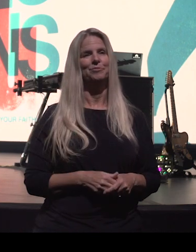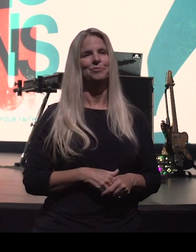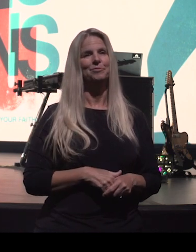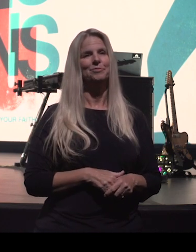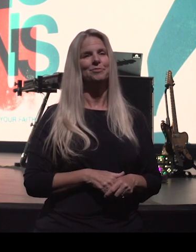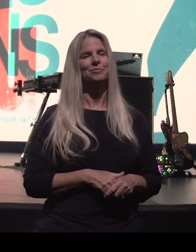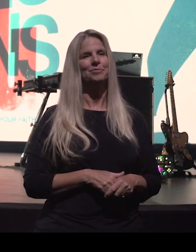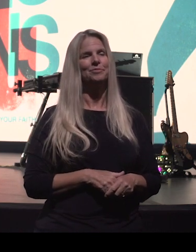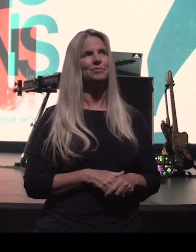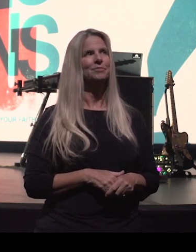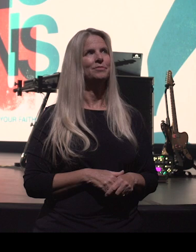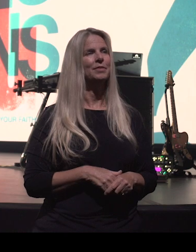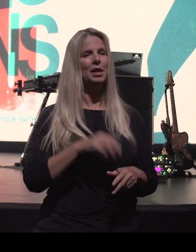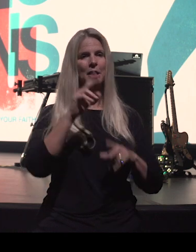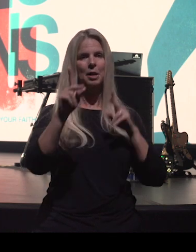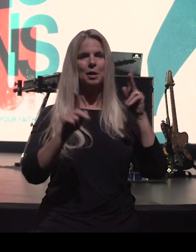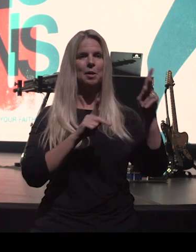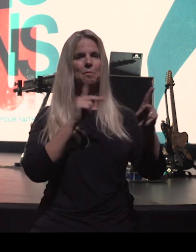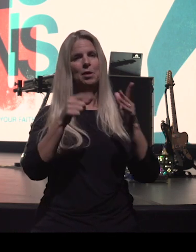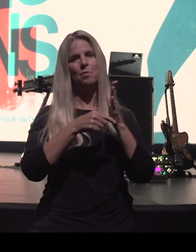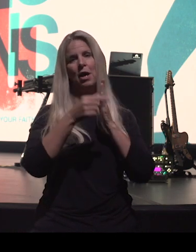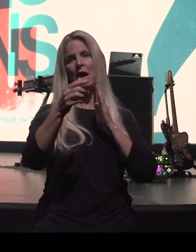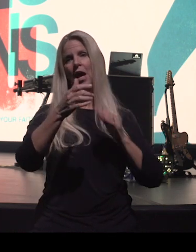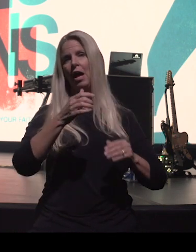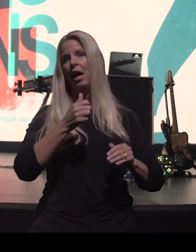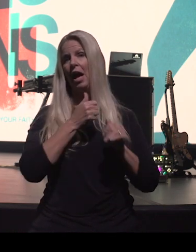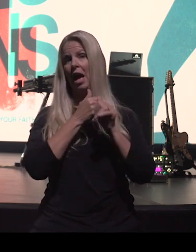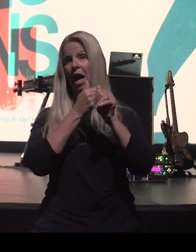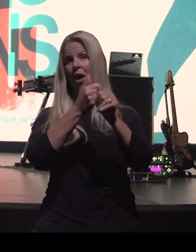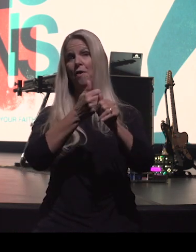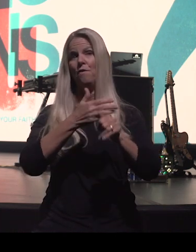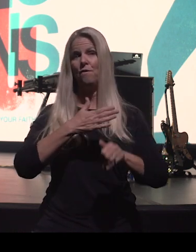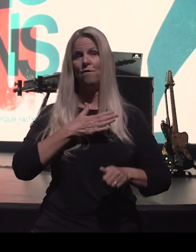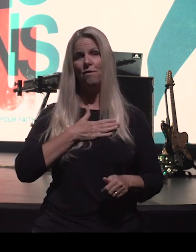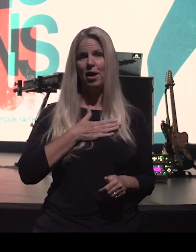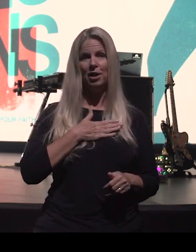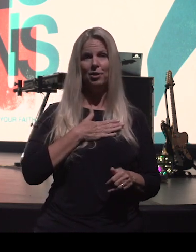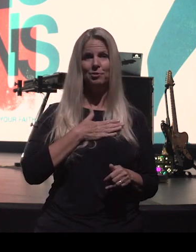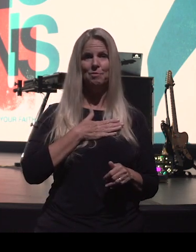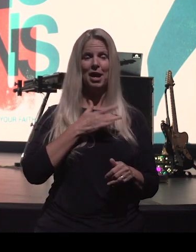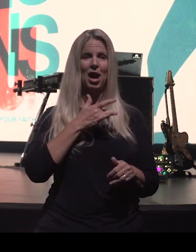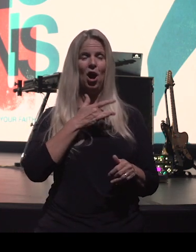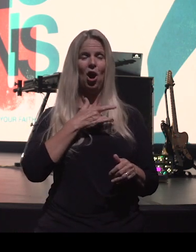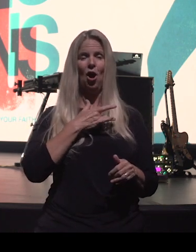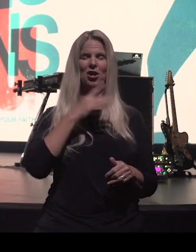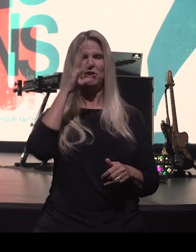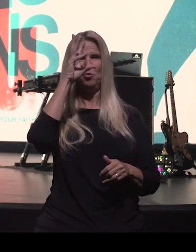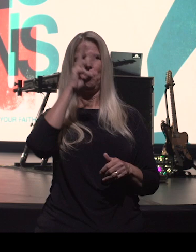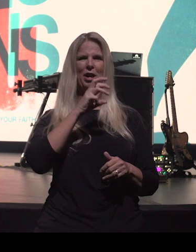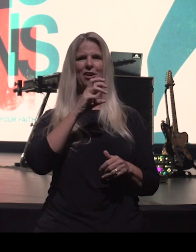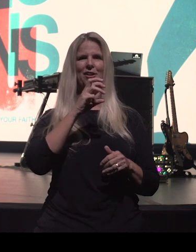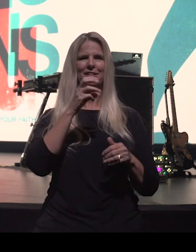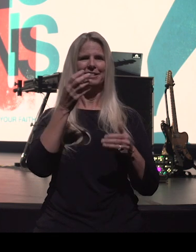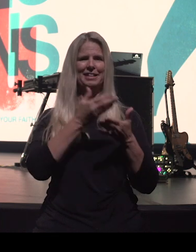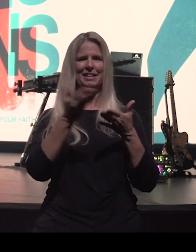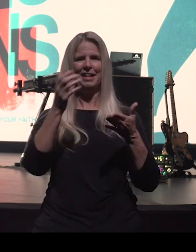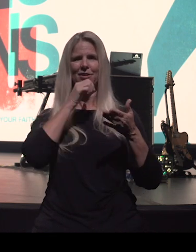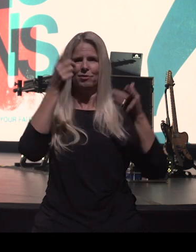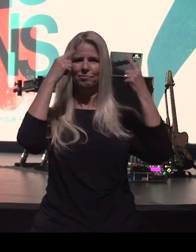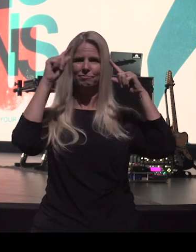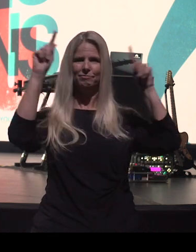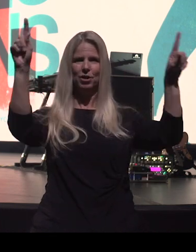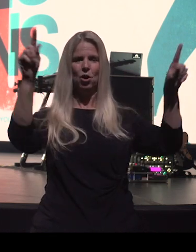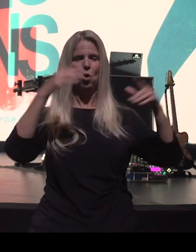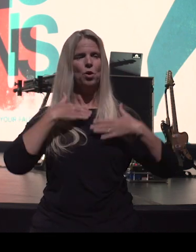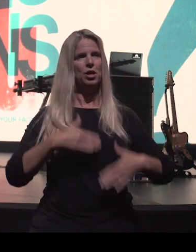looked at this People magazine. I followed my heart, Bachelorette. Weird, those don't work out all the time. It's so weird. I like this shirt.